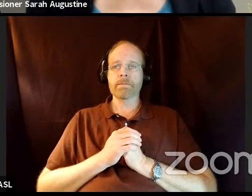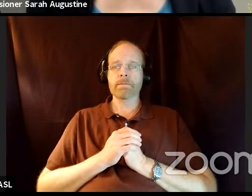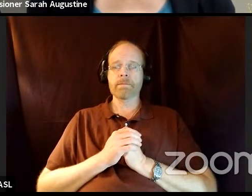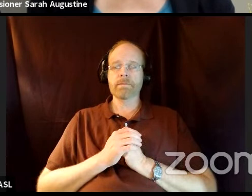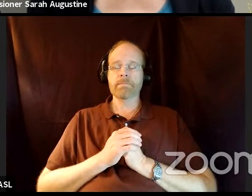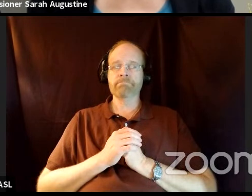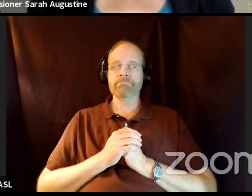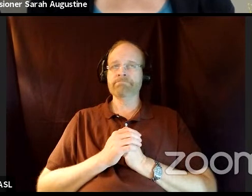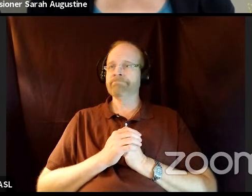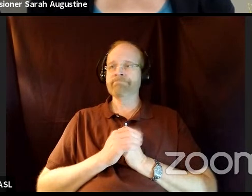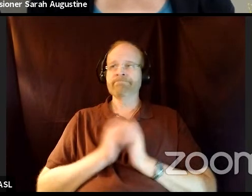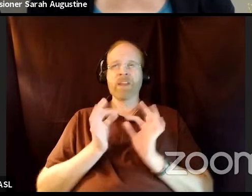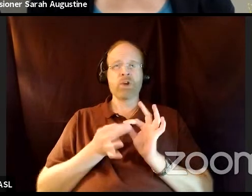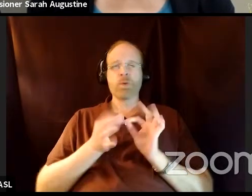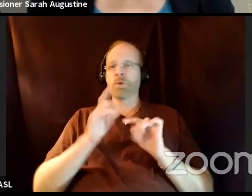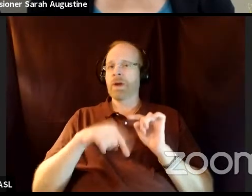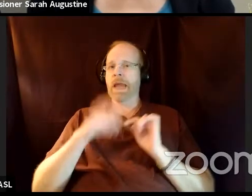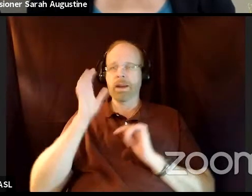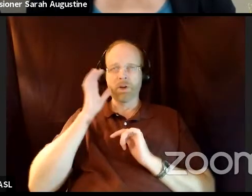And